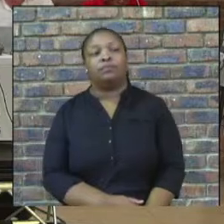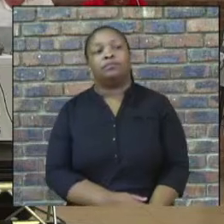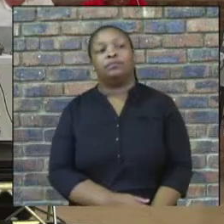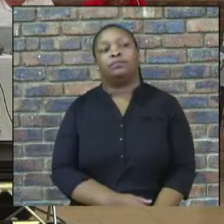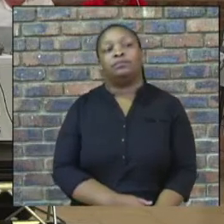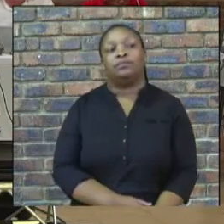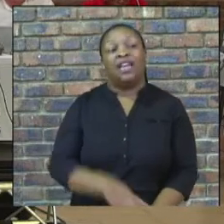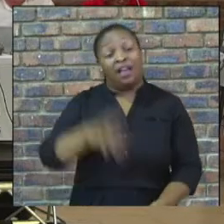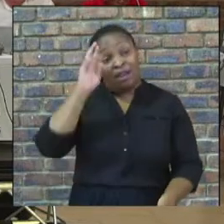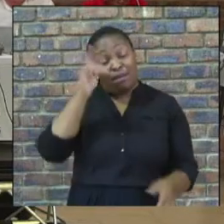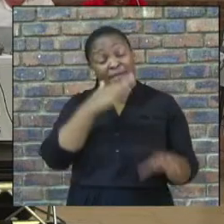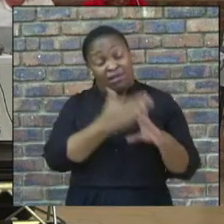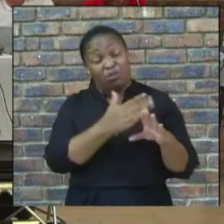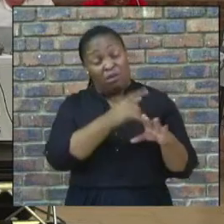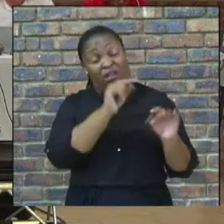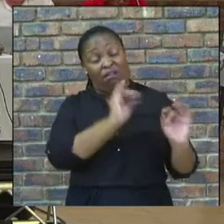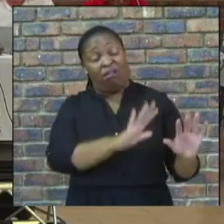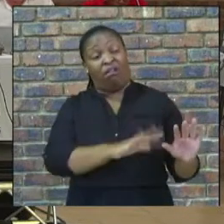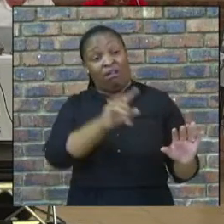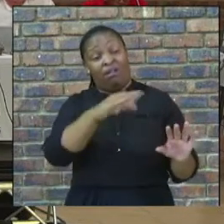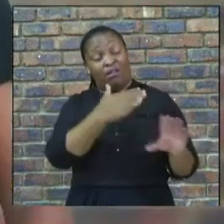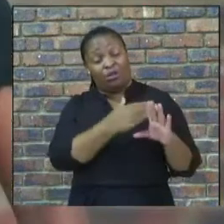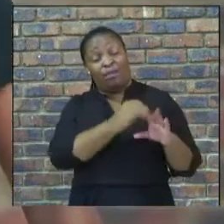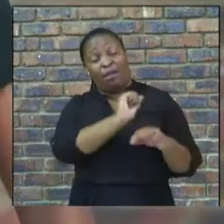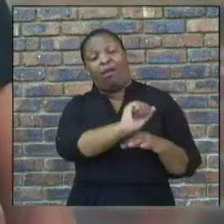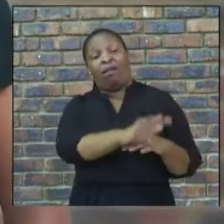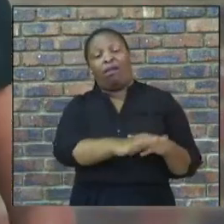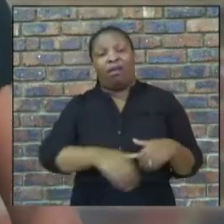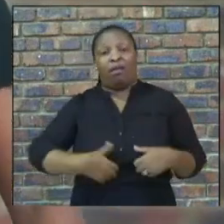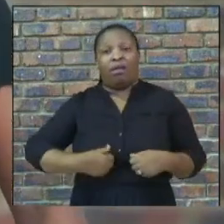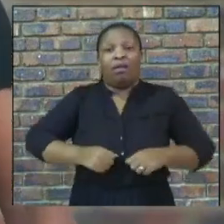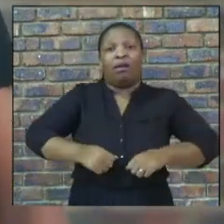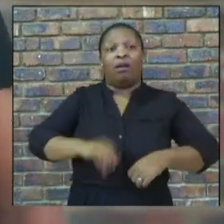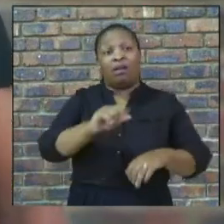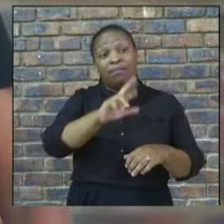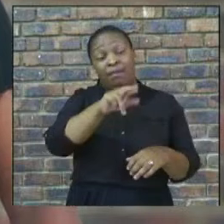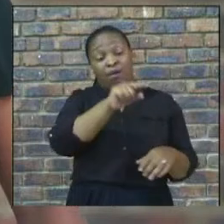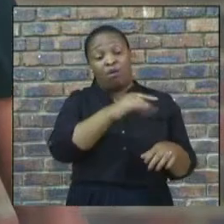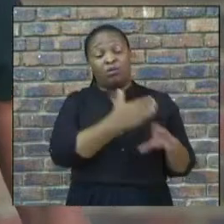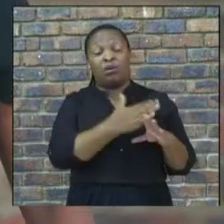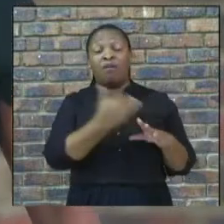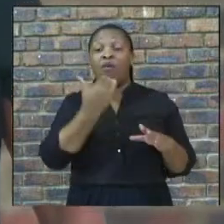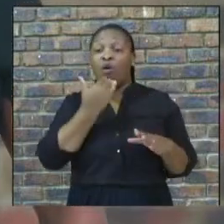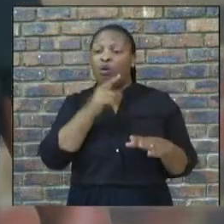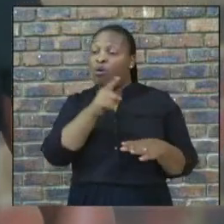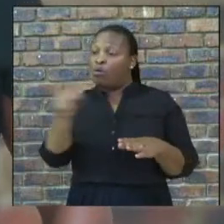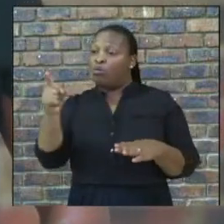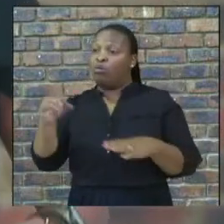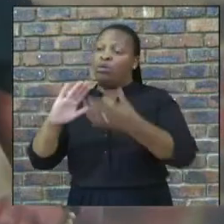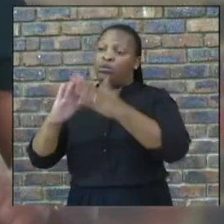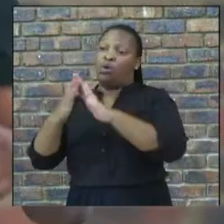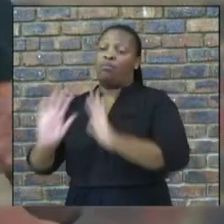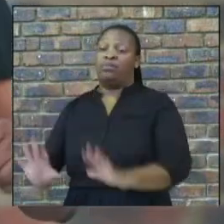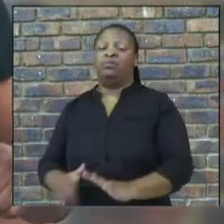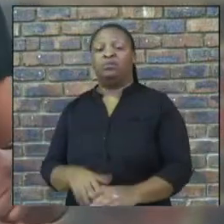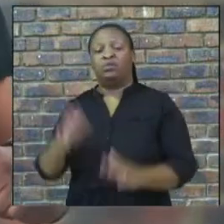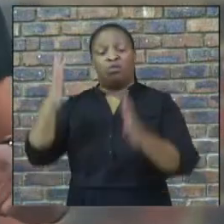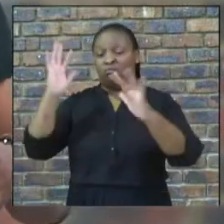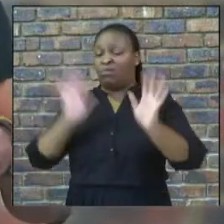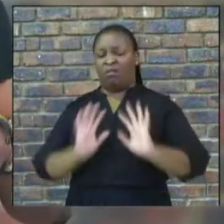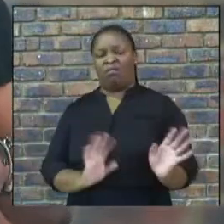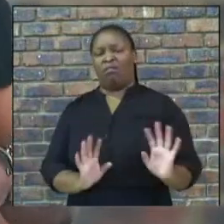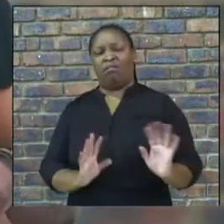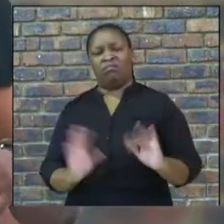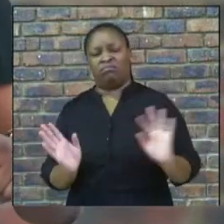ke mmereki wa golomente ya bomang ya lona ke. Yeah, so bare ka sekgowa bare you